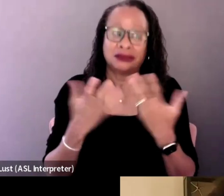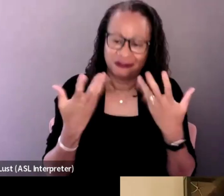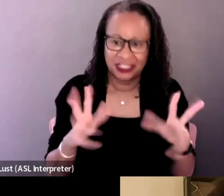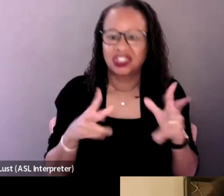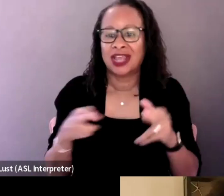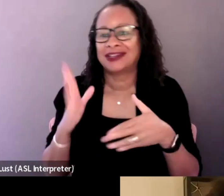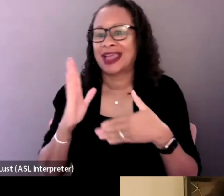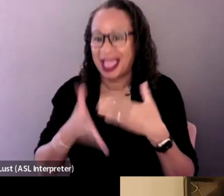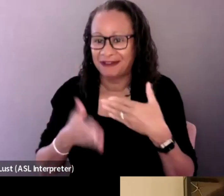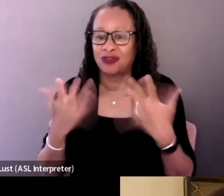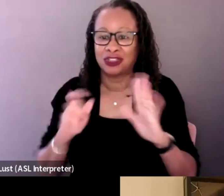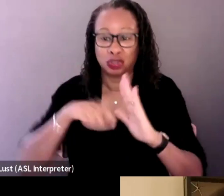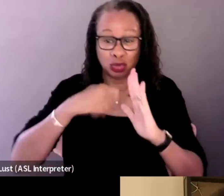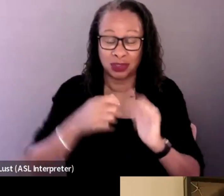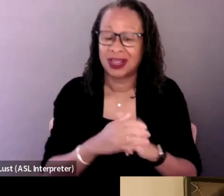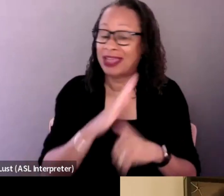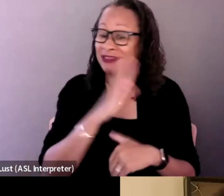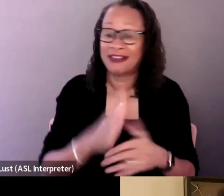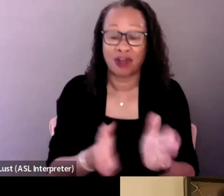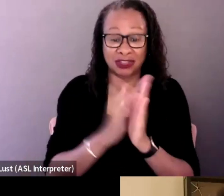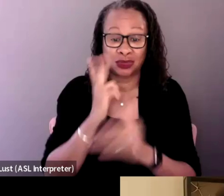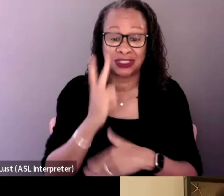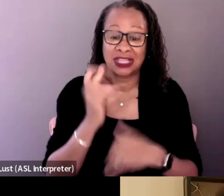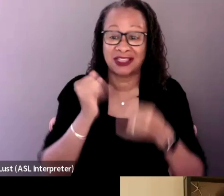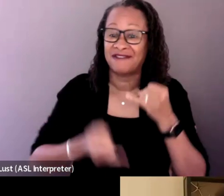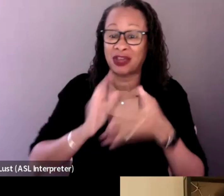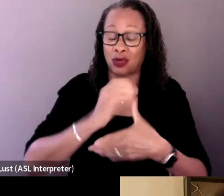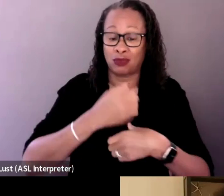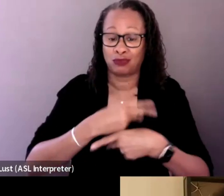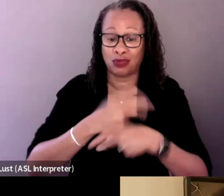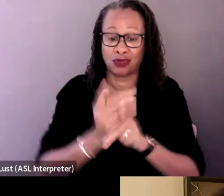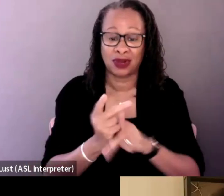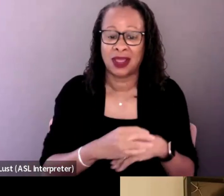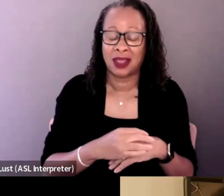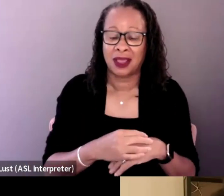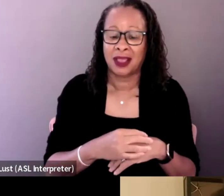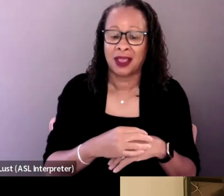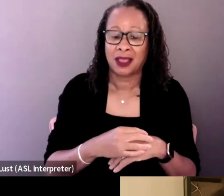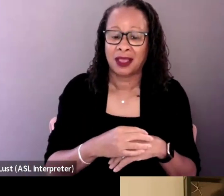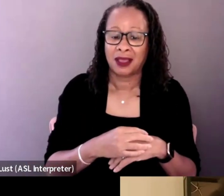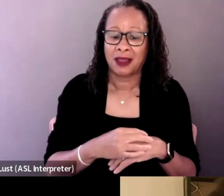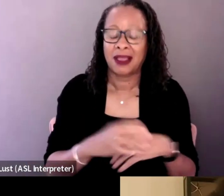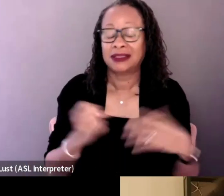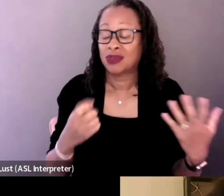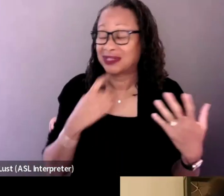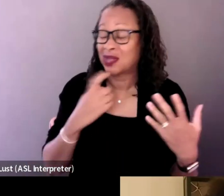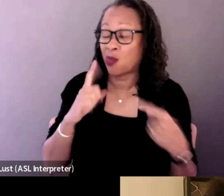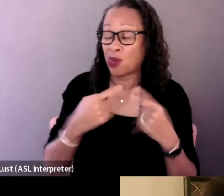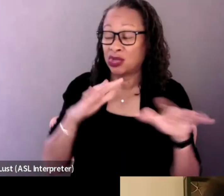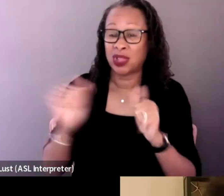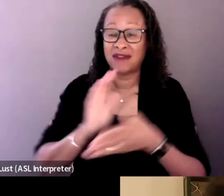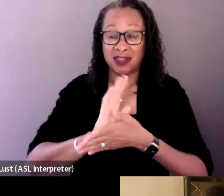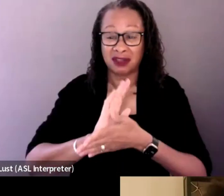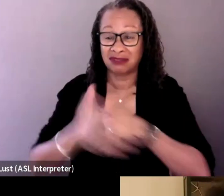over. And they never really asked to see the final product, because they told me, we know that the moment you leave the country, we have no control over you or your